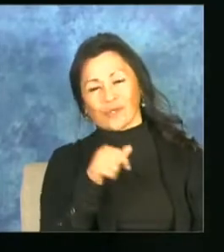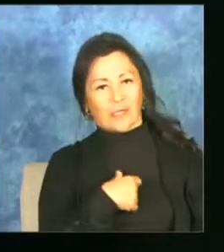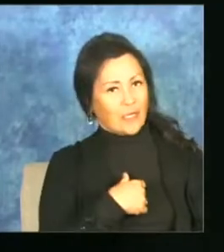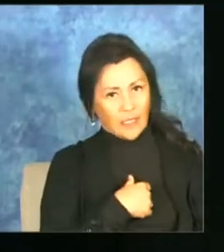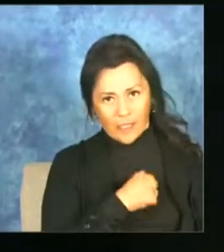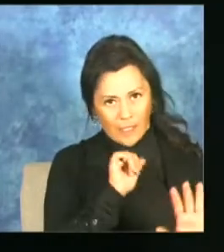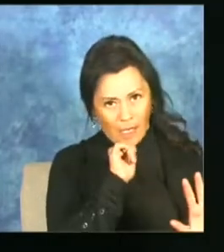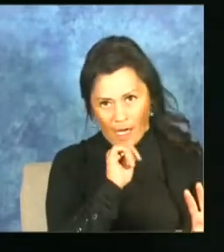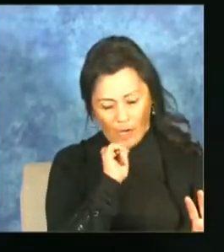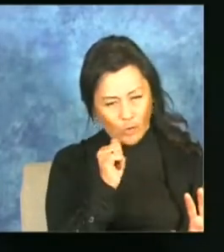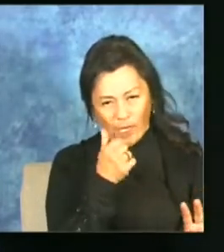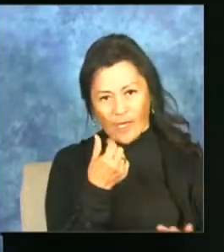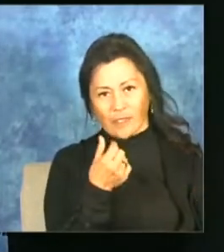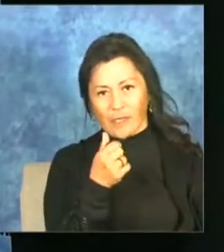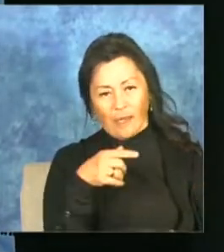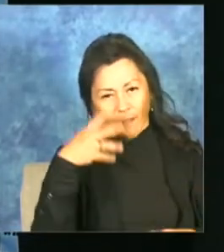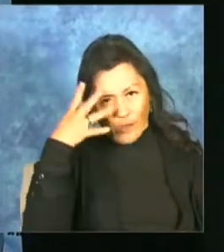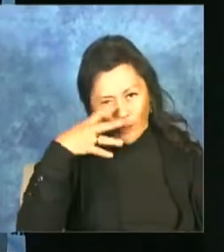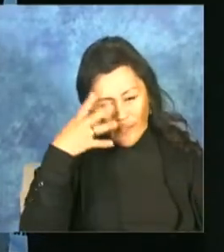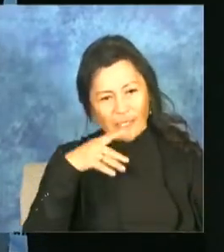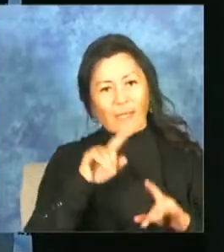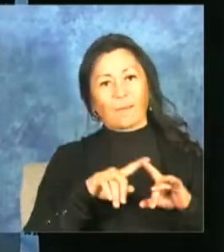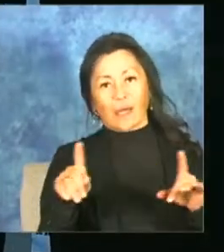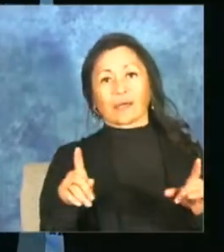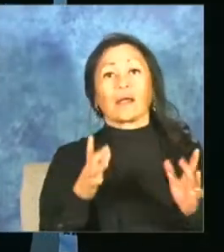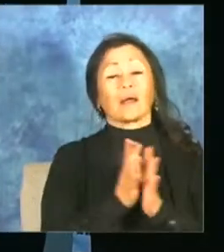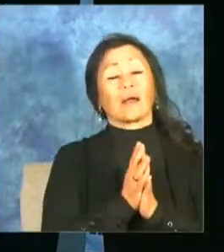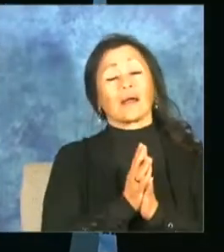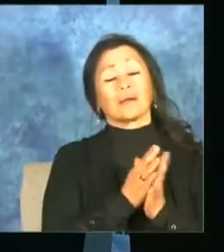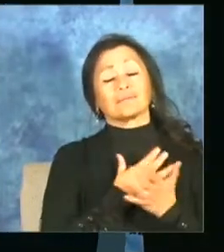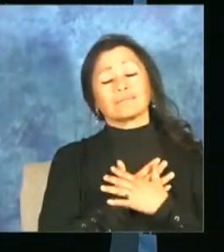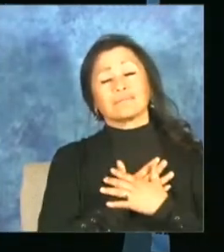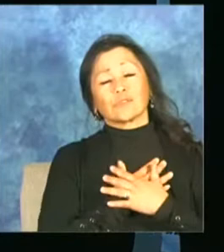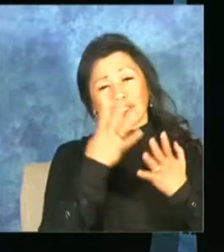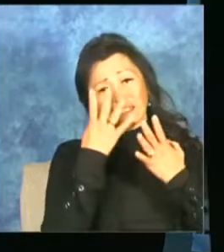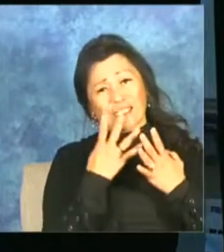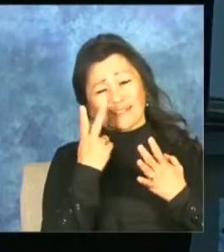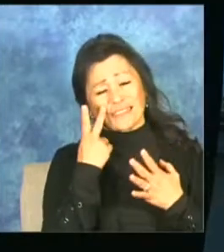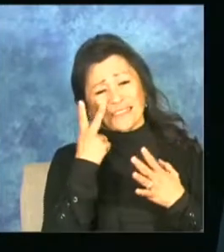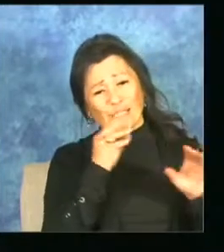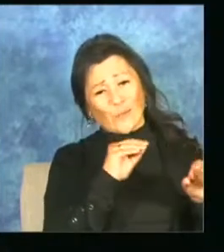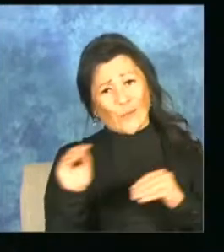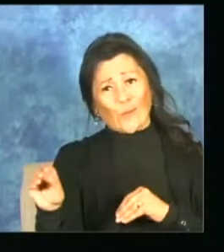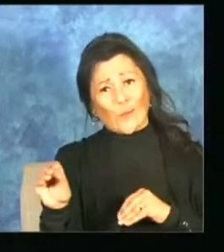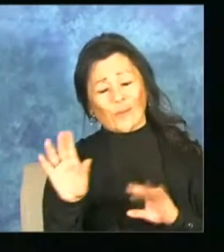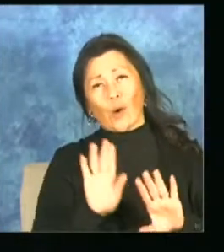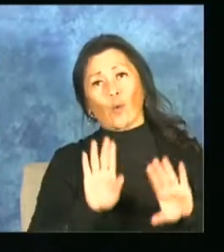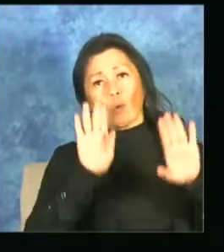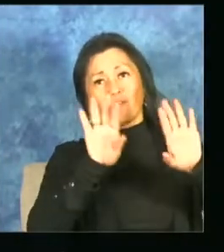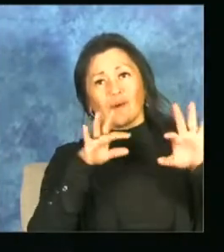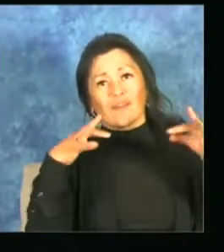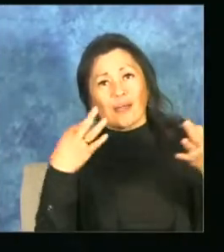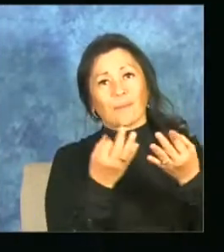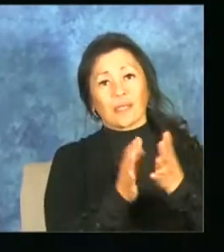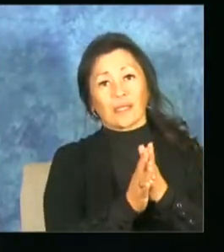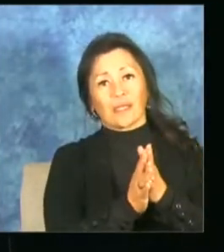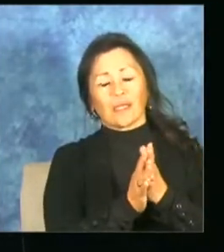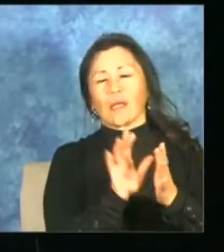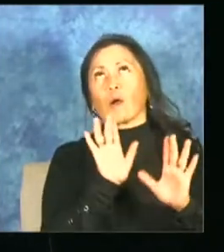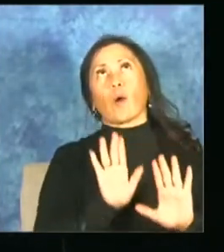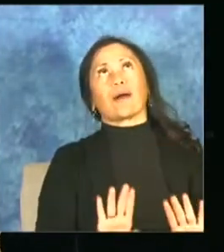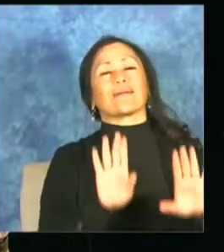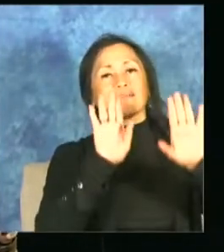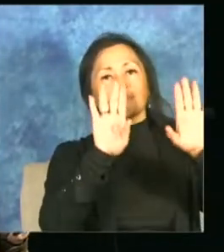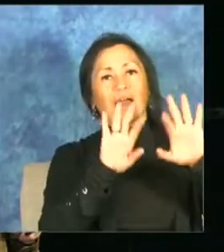like the humidity, but I like Florida, okay? But, man, we are sad to see these guys move. Great family. Incredible